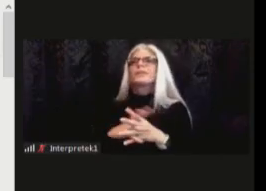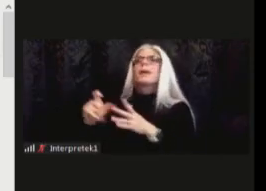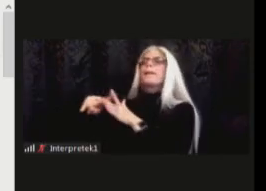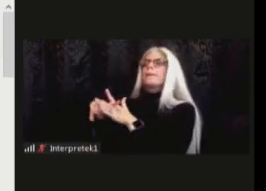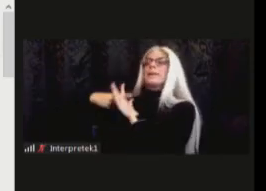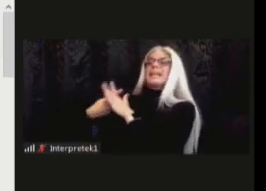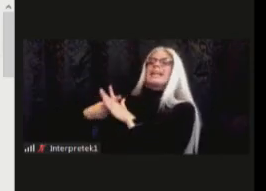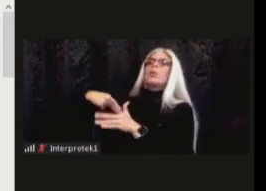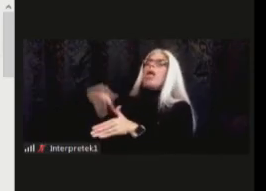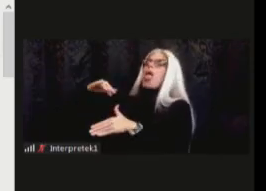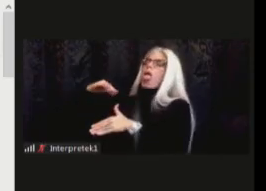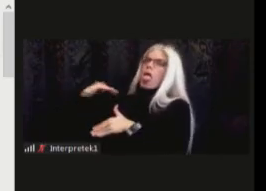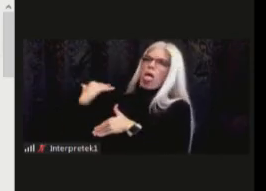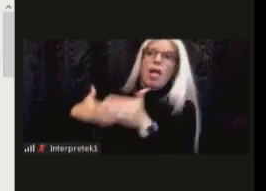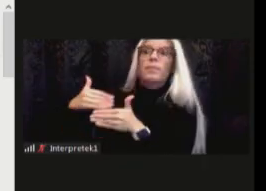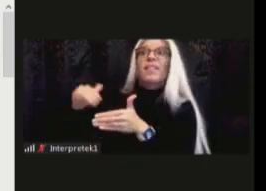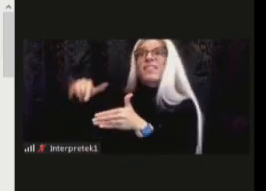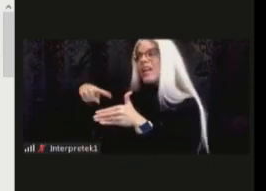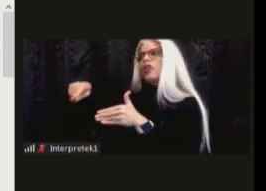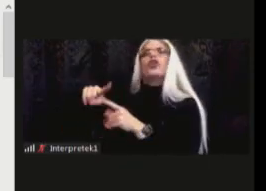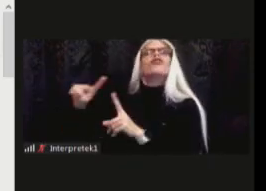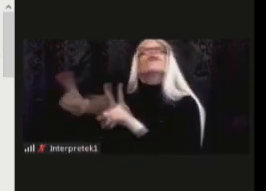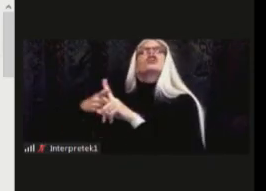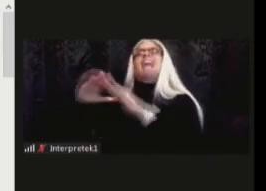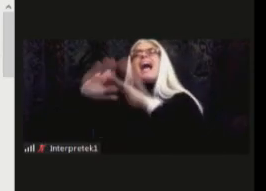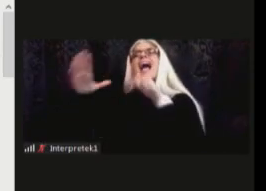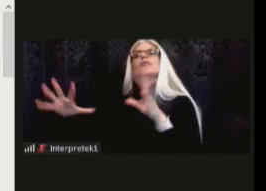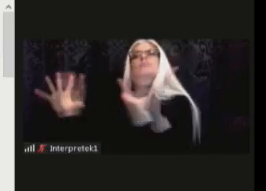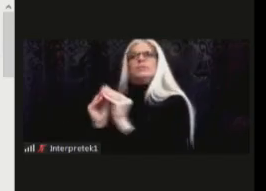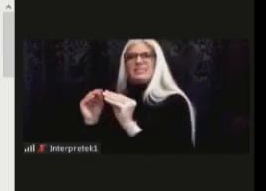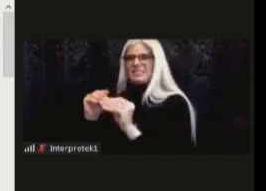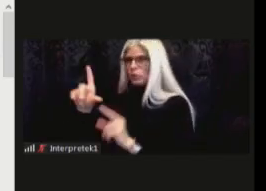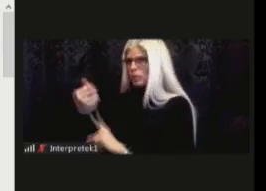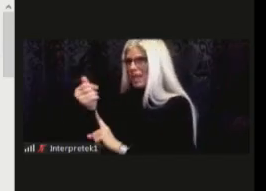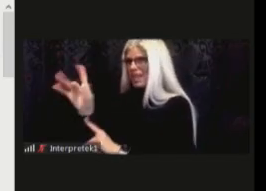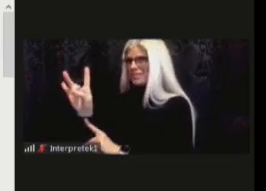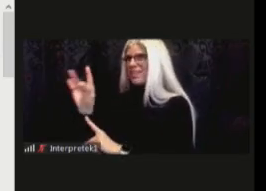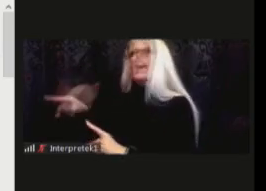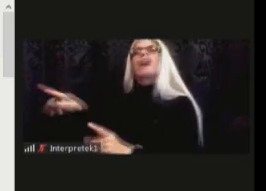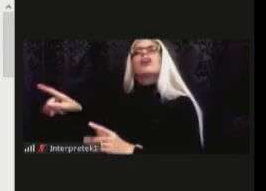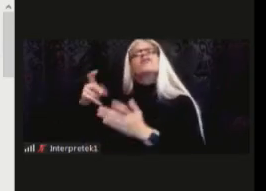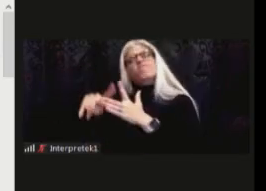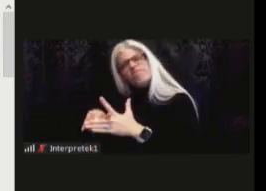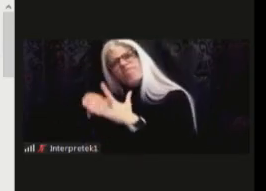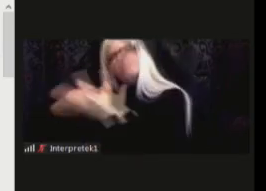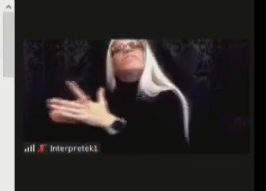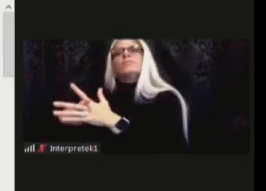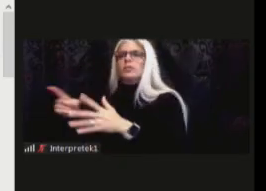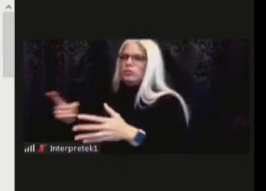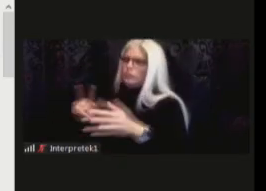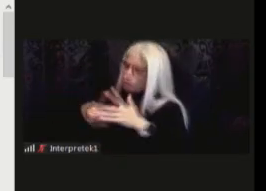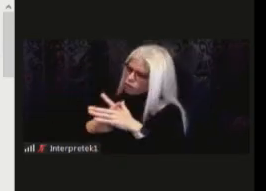is the first housing forum in July 2018. That was a catalyst, not actually funded through this contract, but sort of instigated the